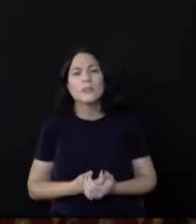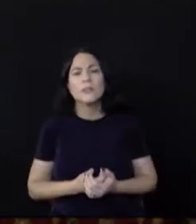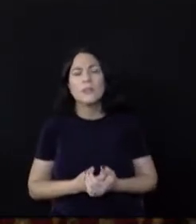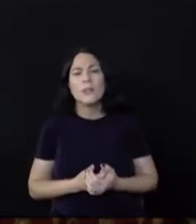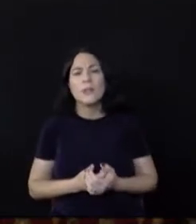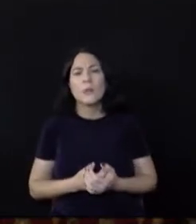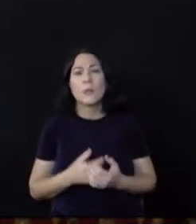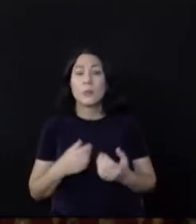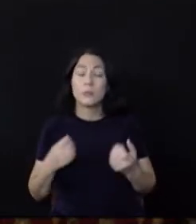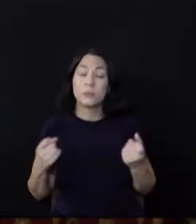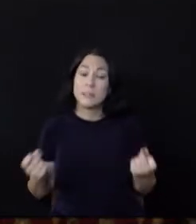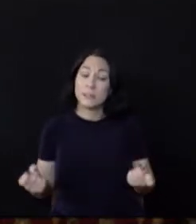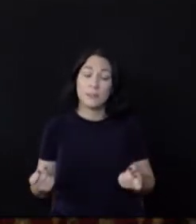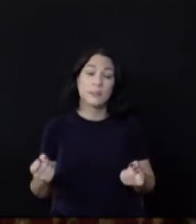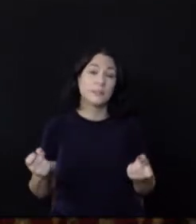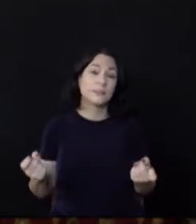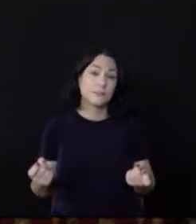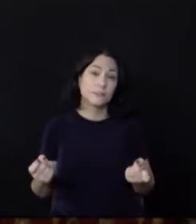or sin.